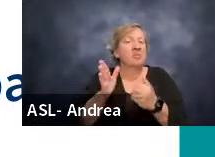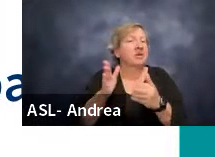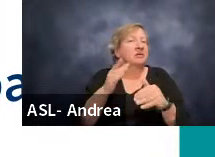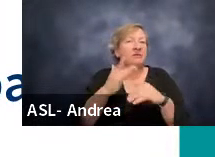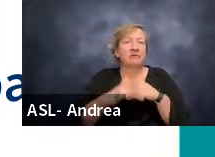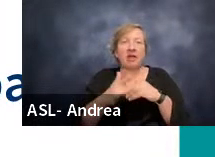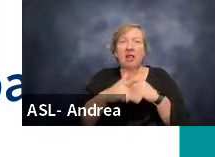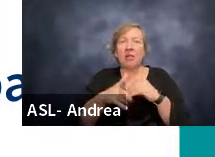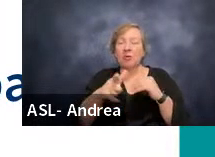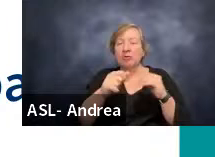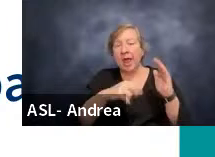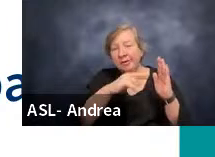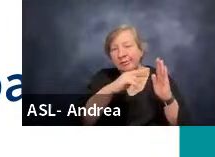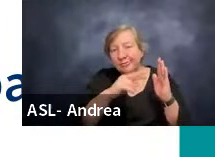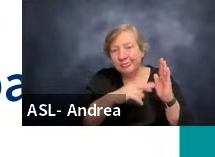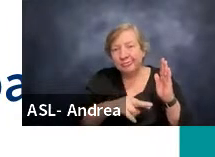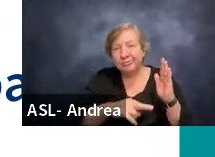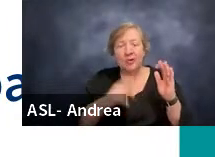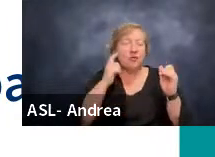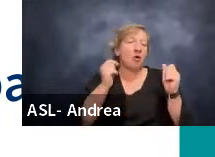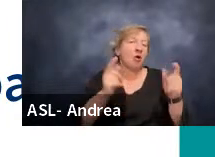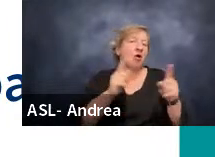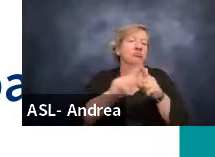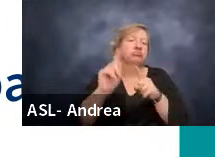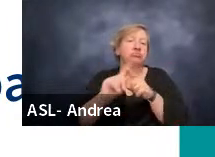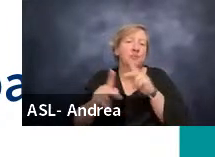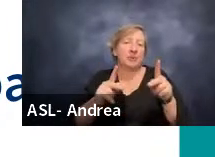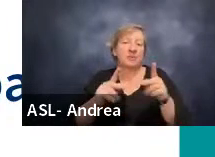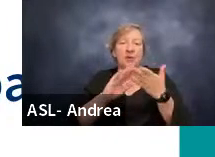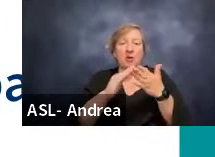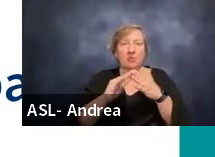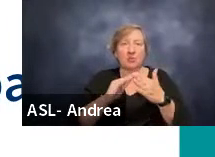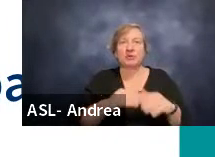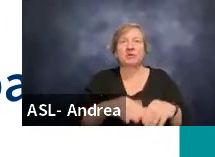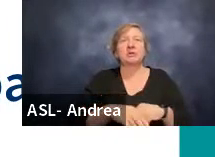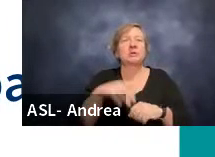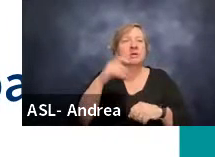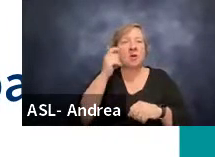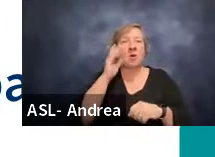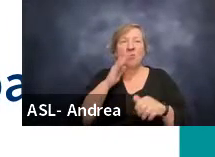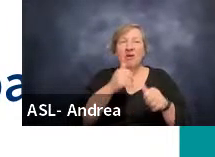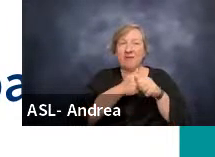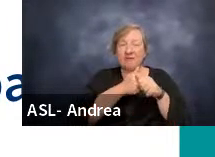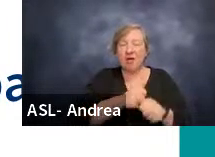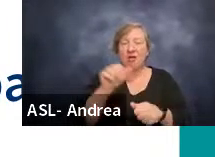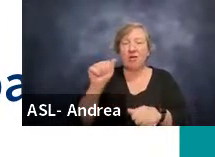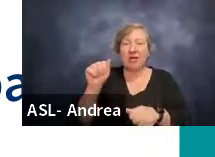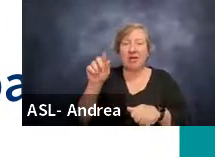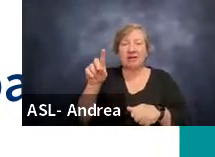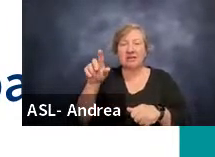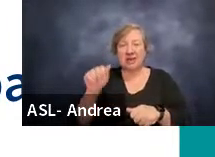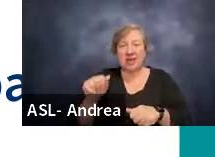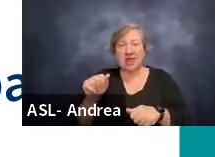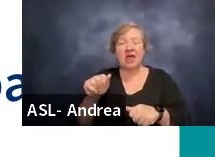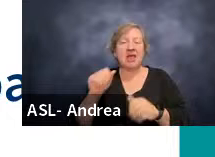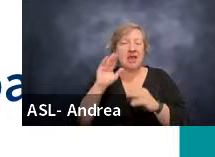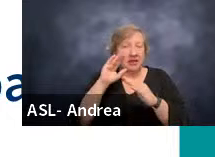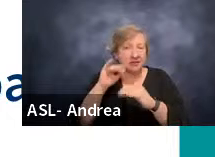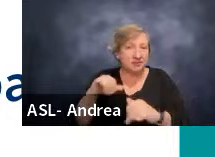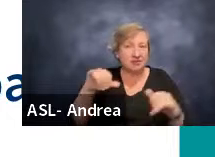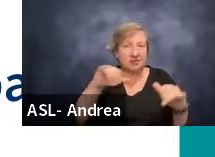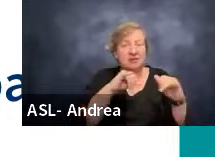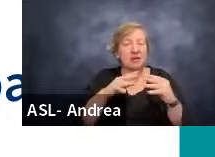and accessible by all community members. It will follow ADA standards, Americans with Disability